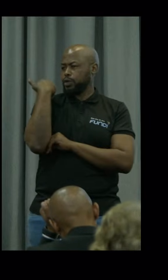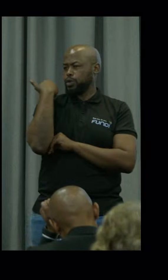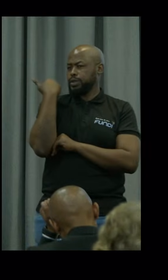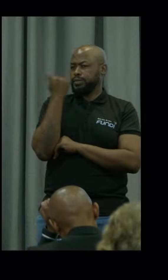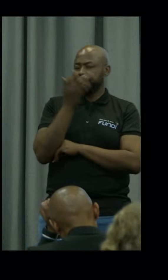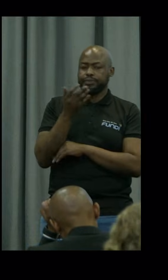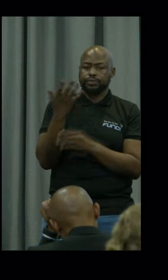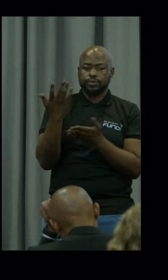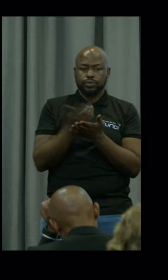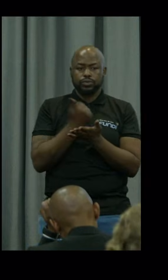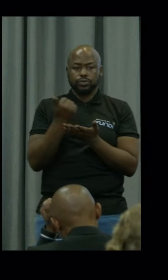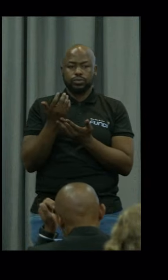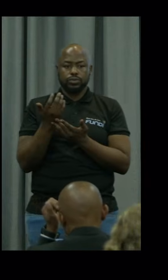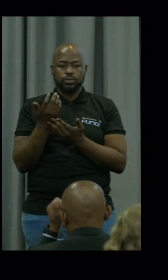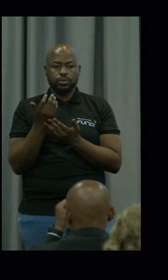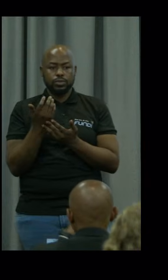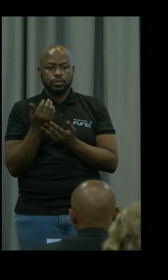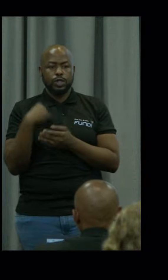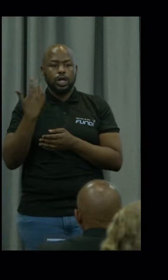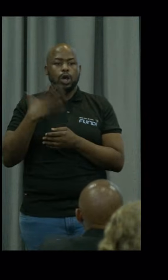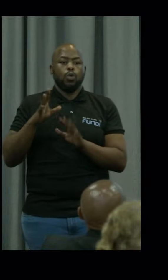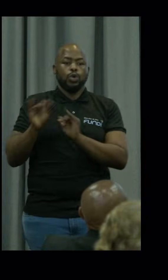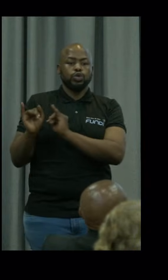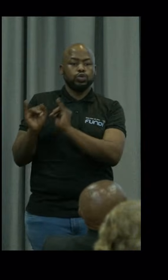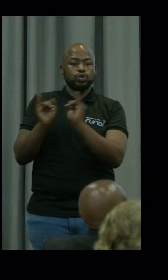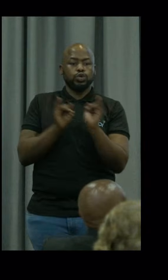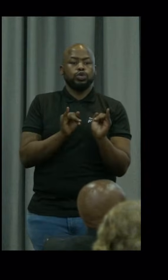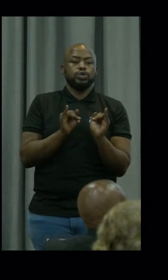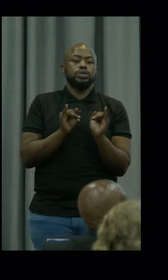took, I also actually wanted to introduce,